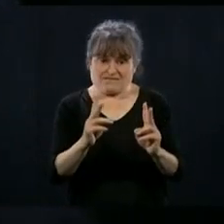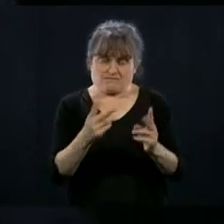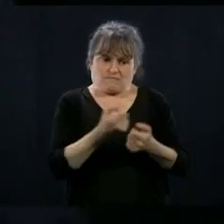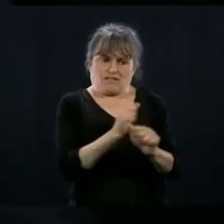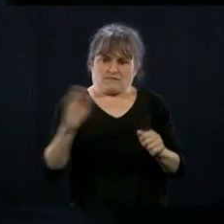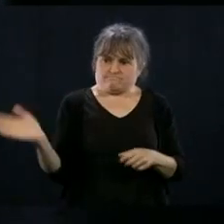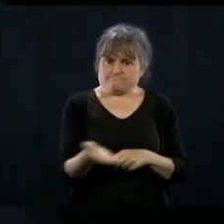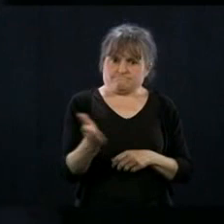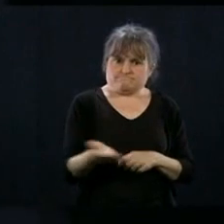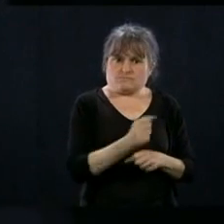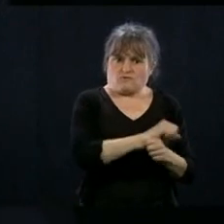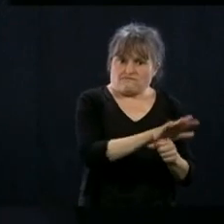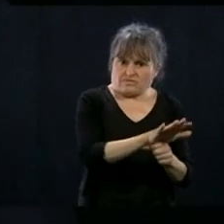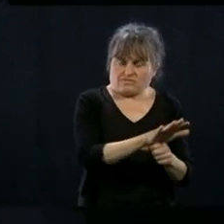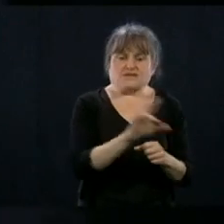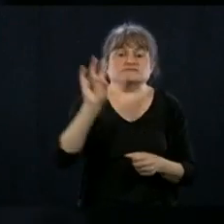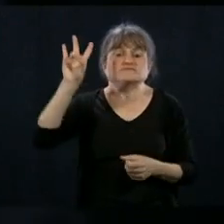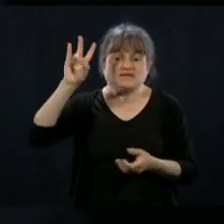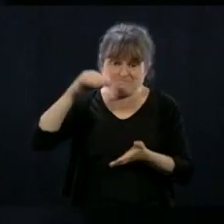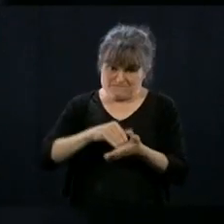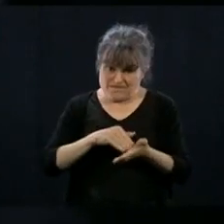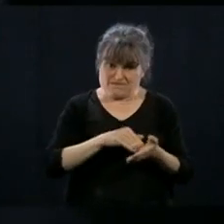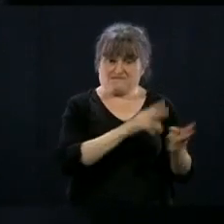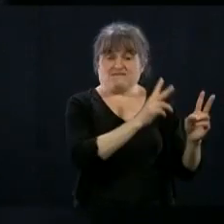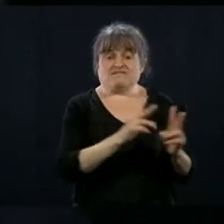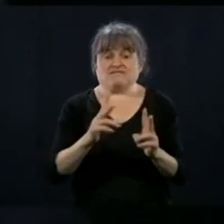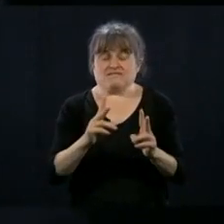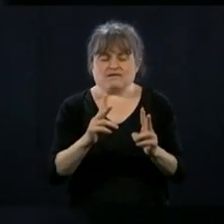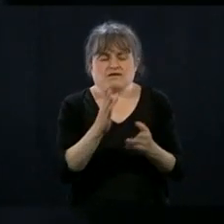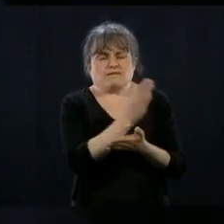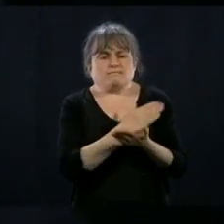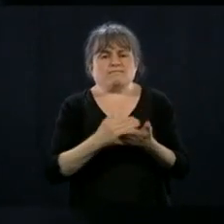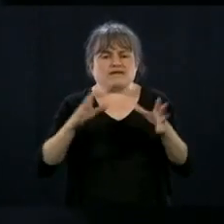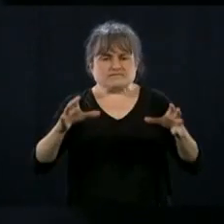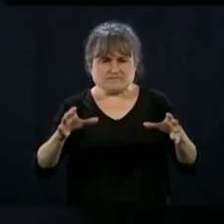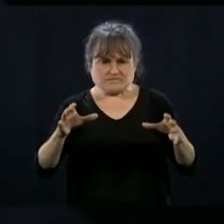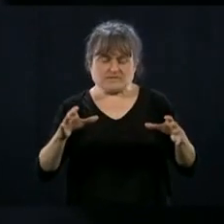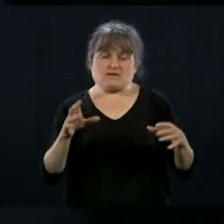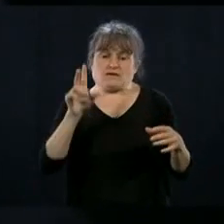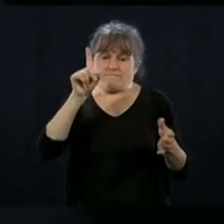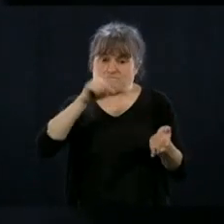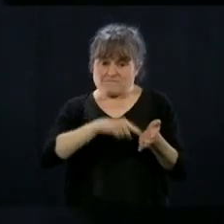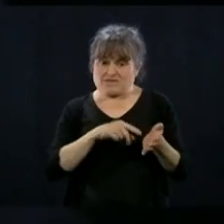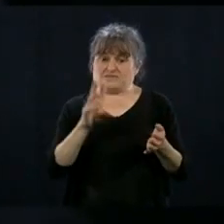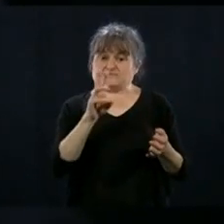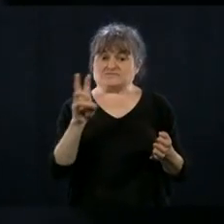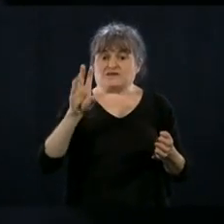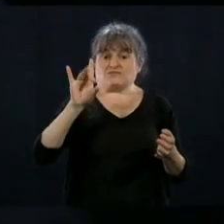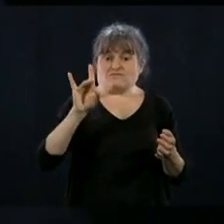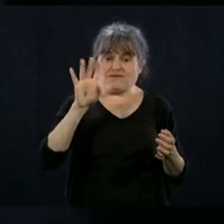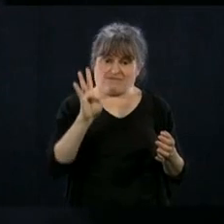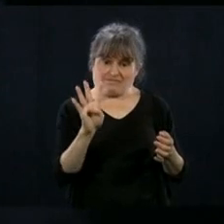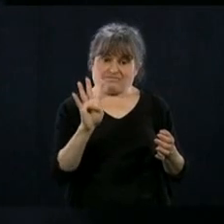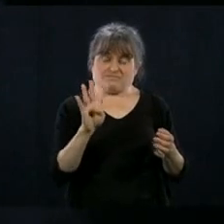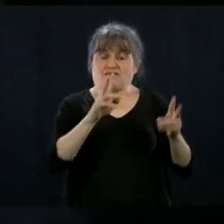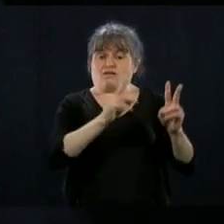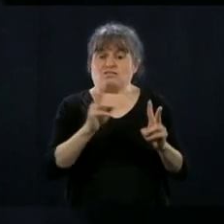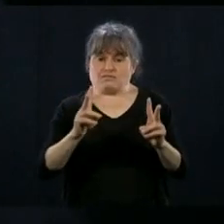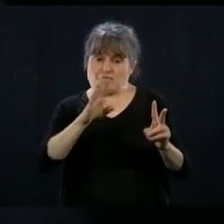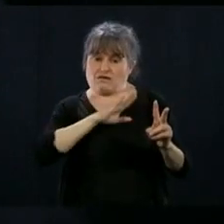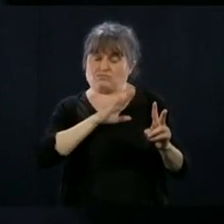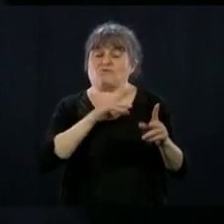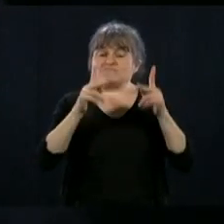beds. It has to be understood that a good part of those 1,684 beds that are occupied are in the Montreal